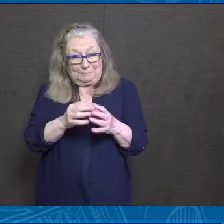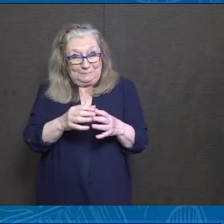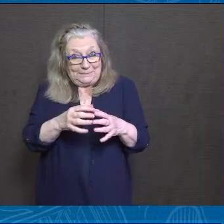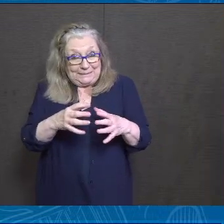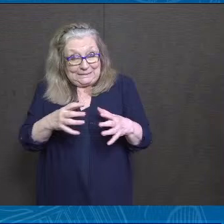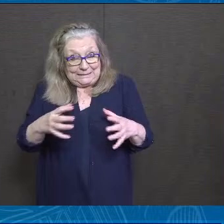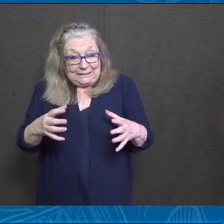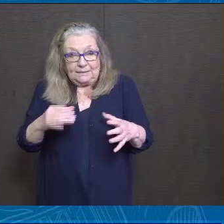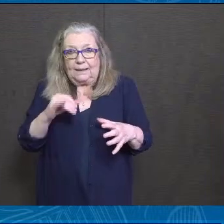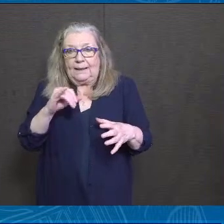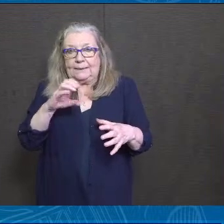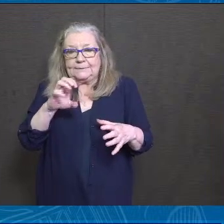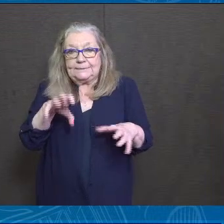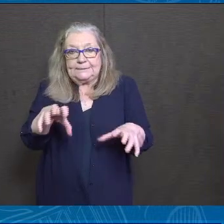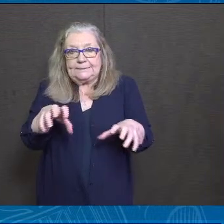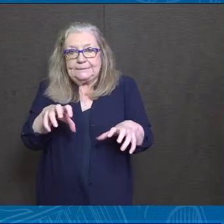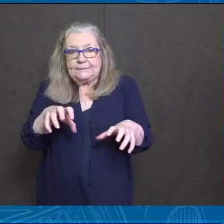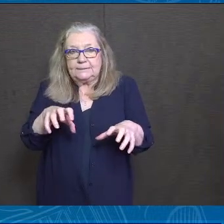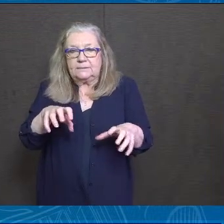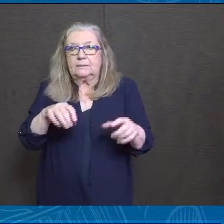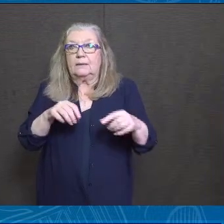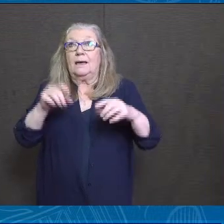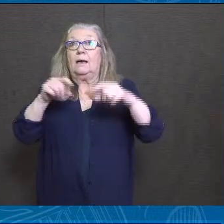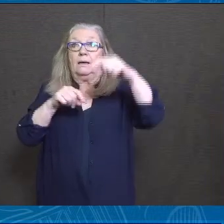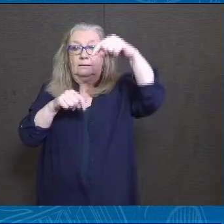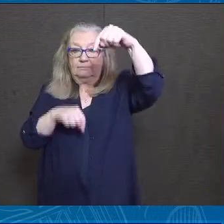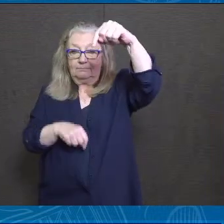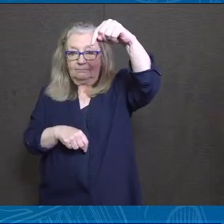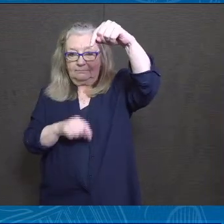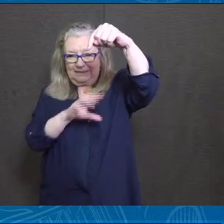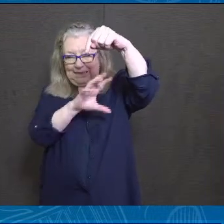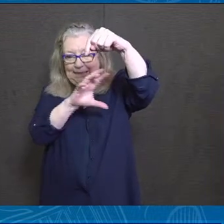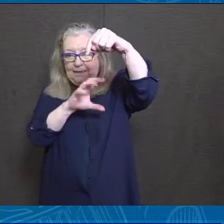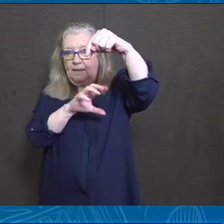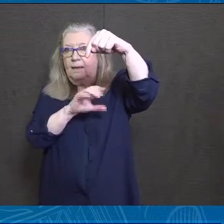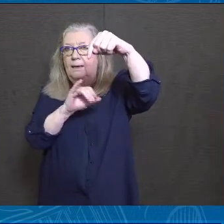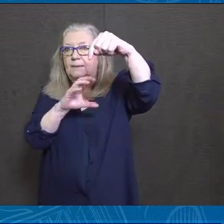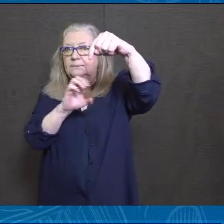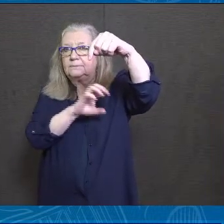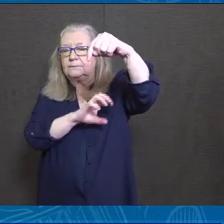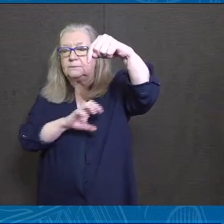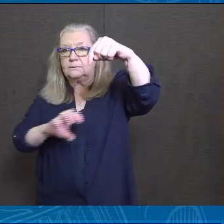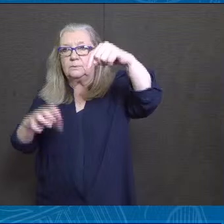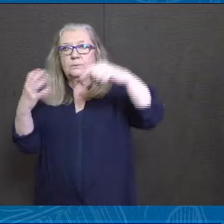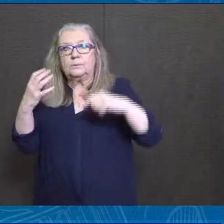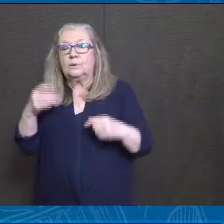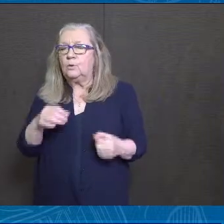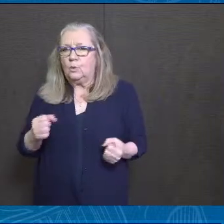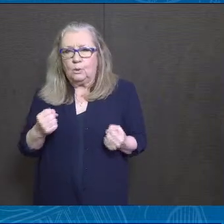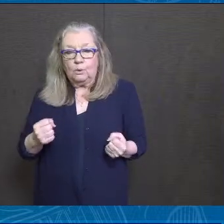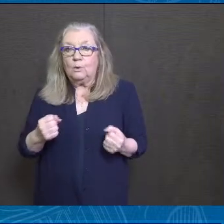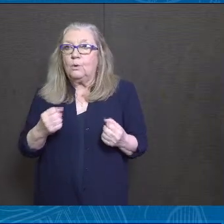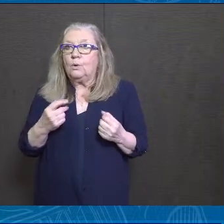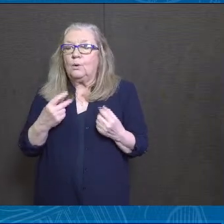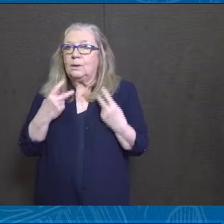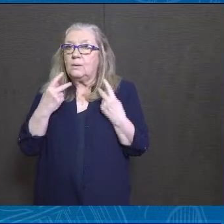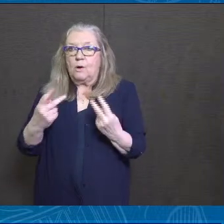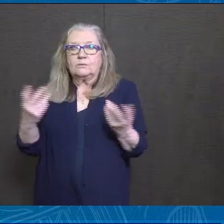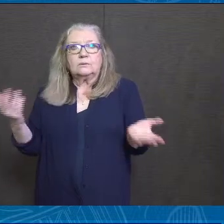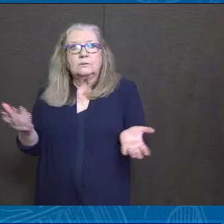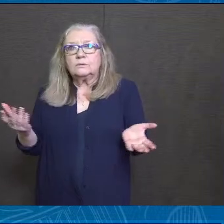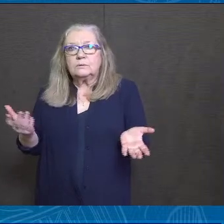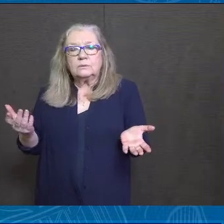reserve besides the two poles. And our region is also very important because there in this